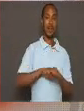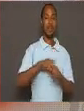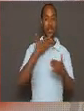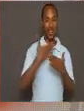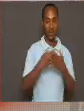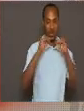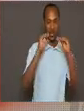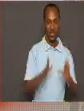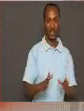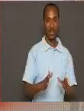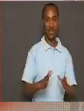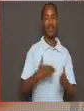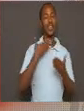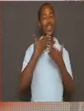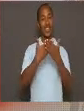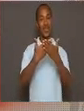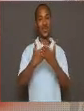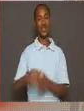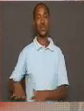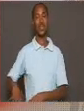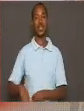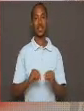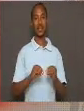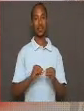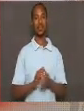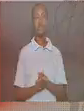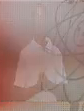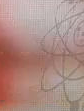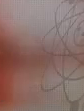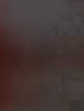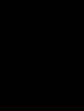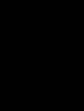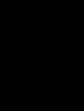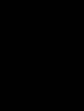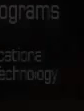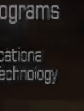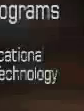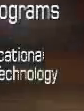time, thank you, teacher. Thank you, students.